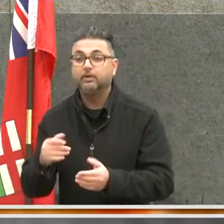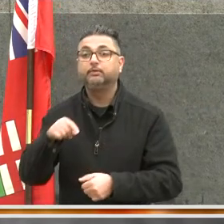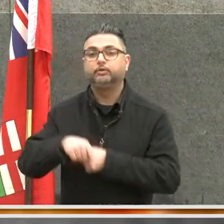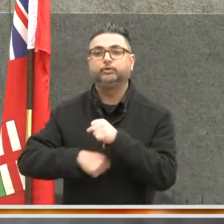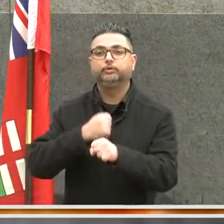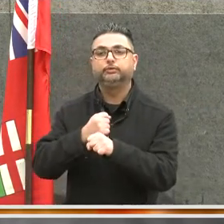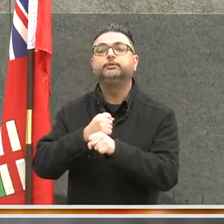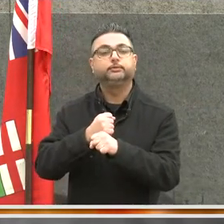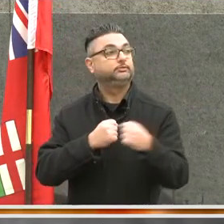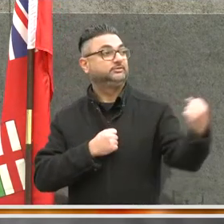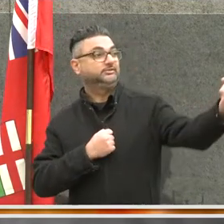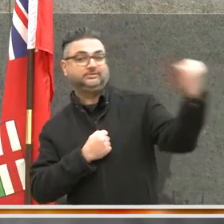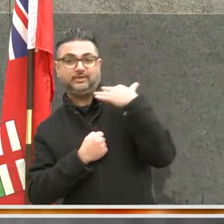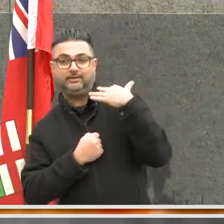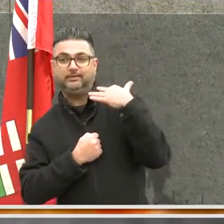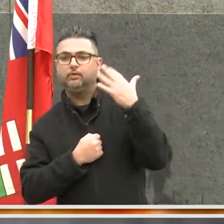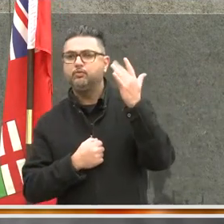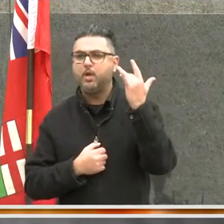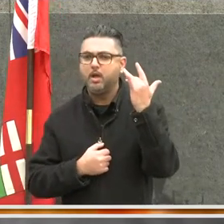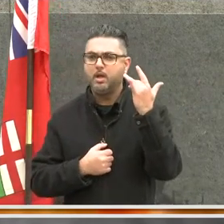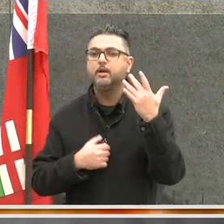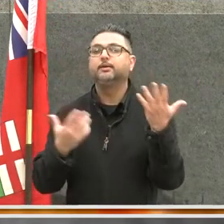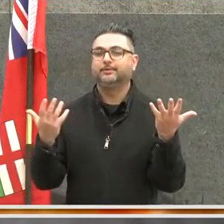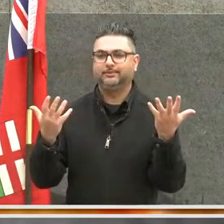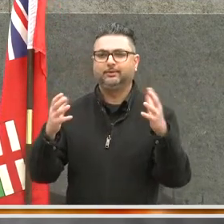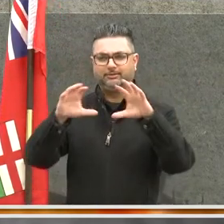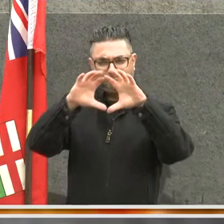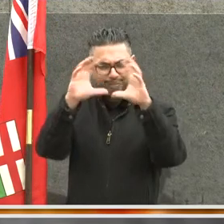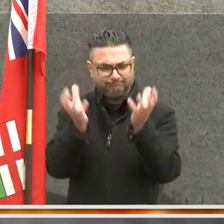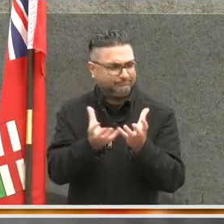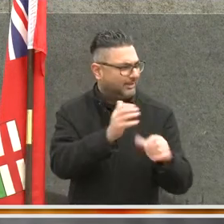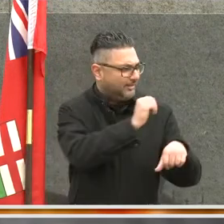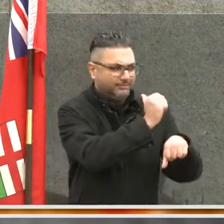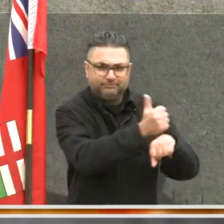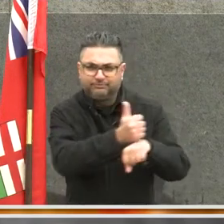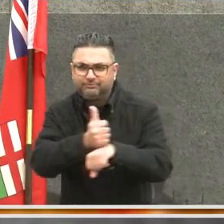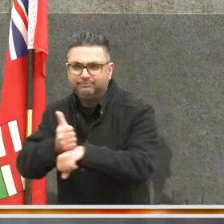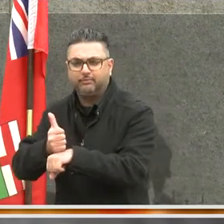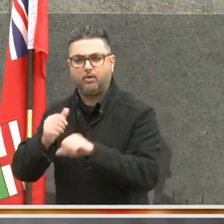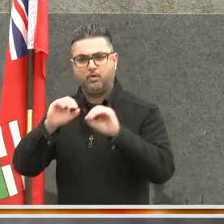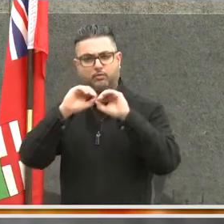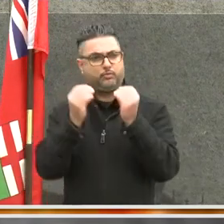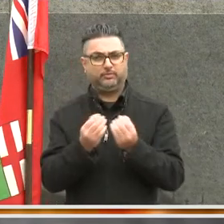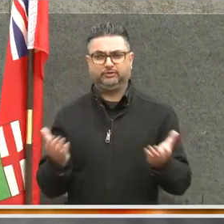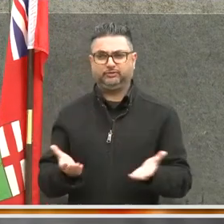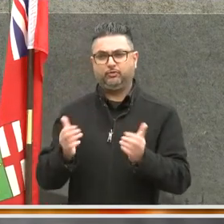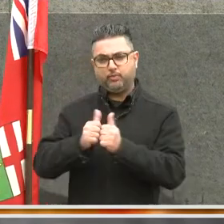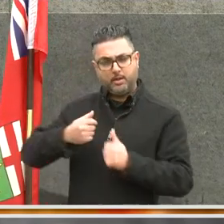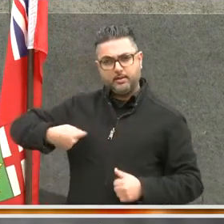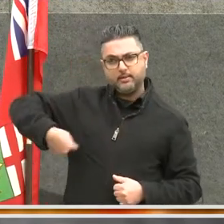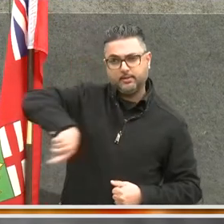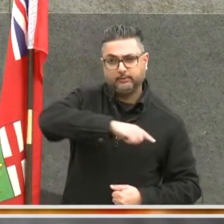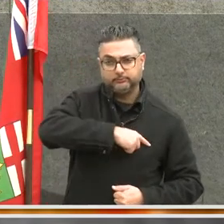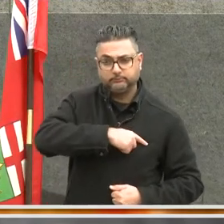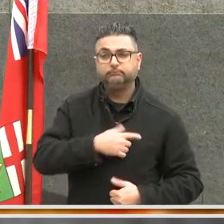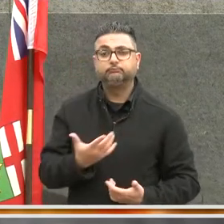that in some sense they could be with us today. Their names are on the screen, but you can also go